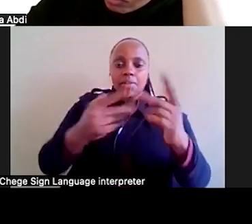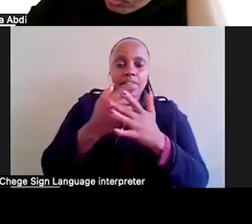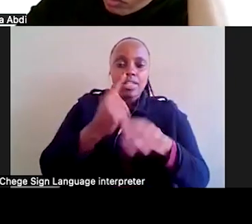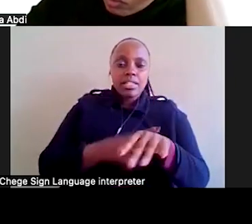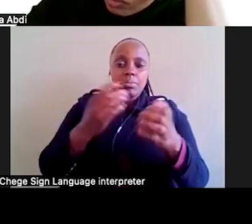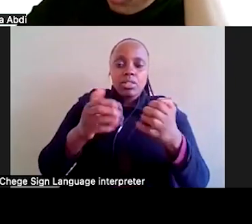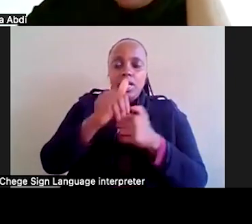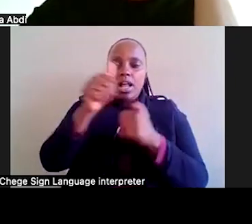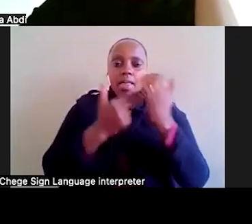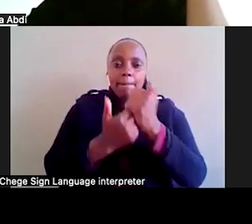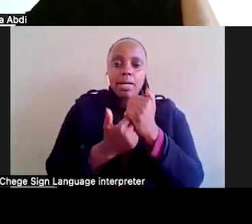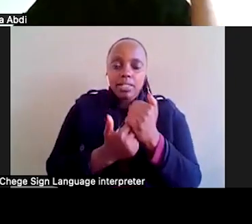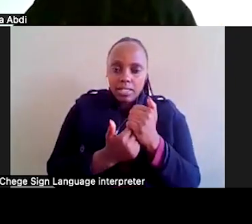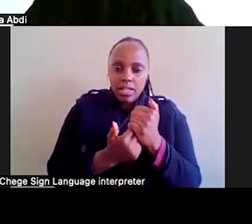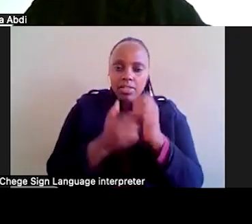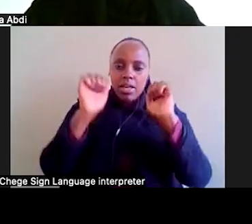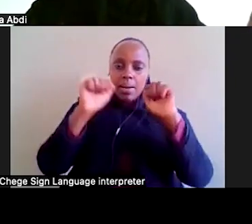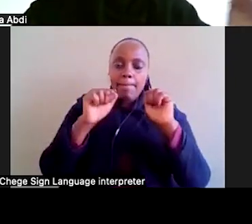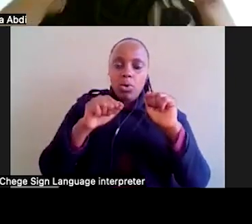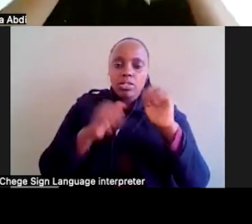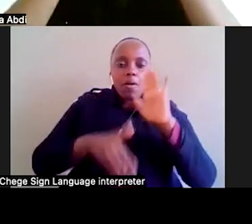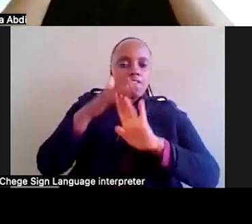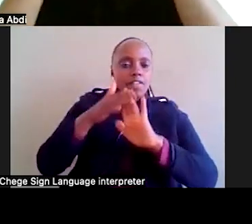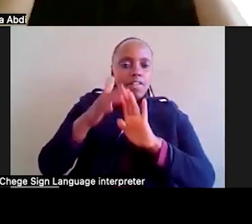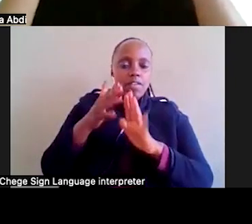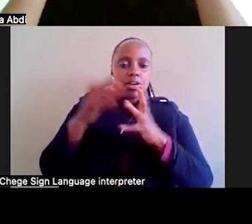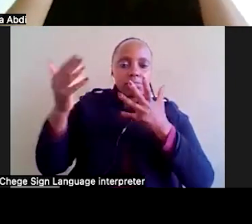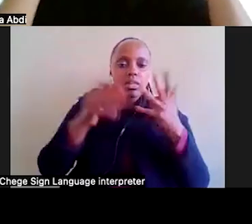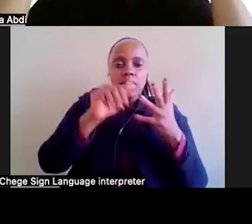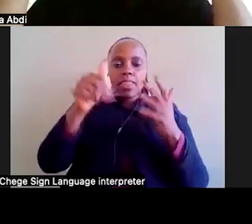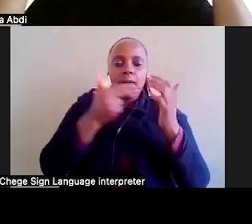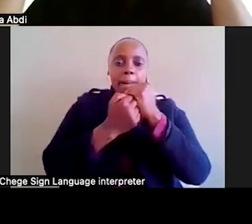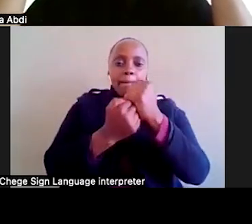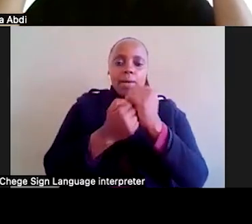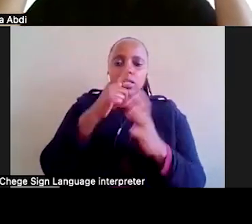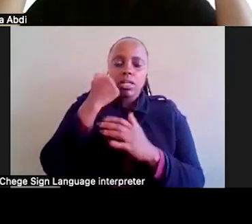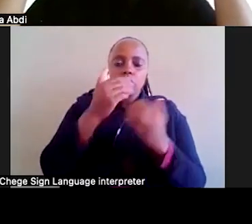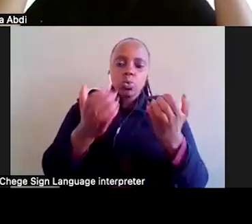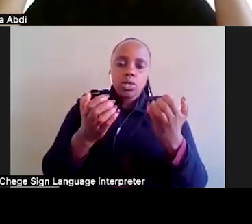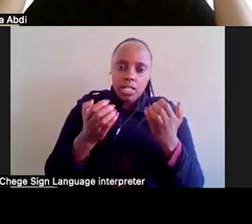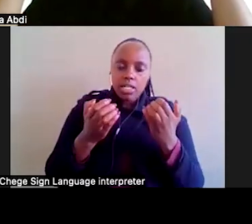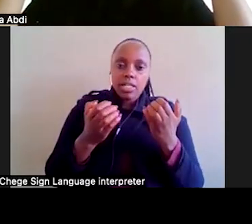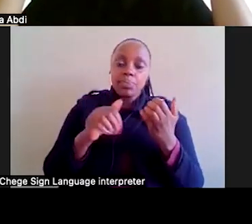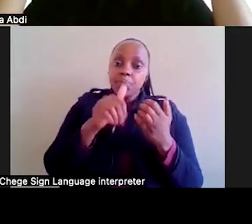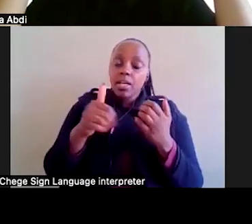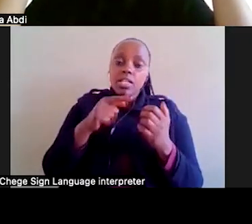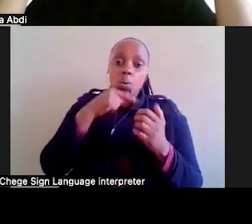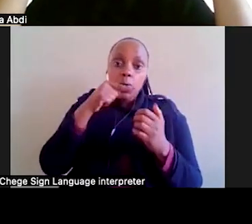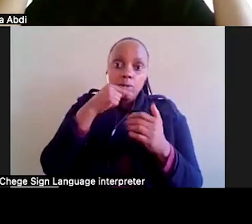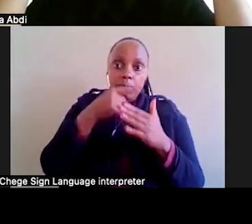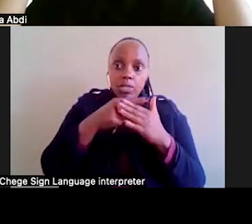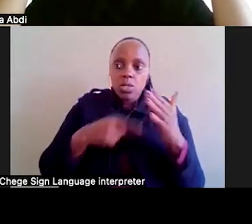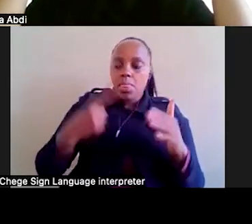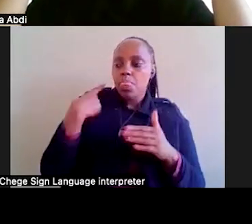other partners, they are able to very quickly bring in the other partners that we need. And I also want to mention that recently